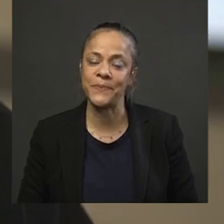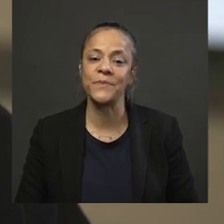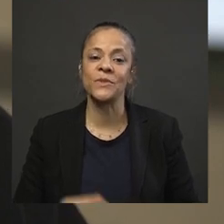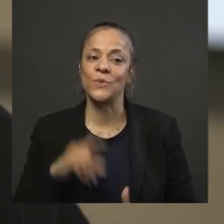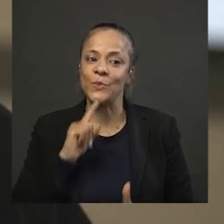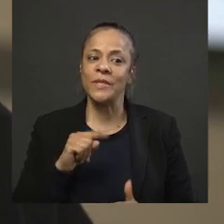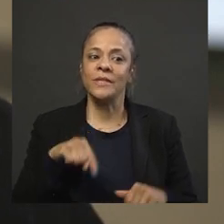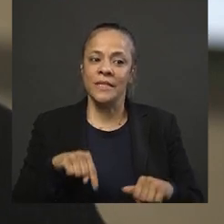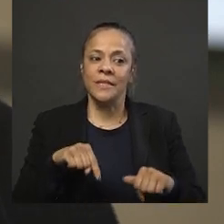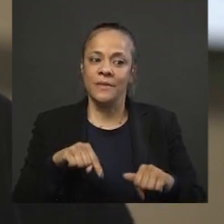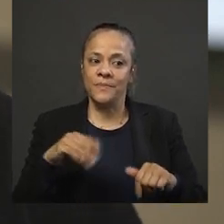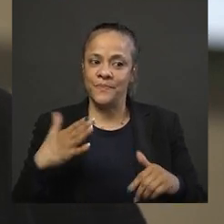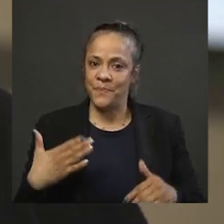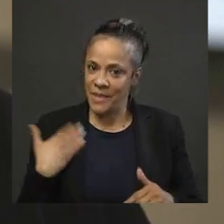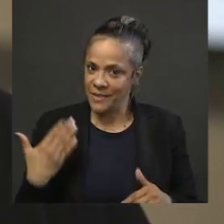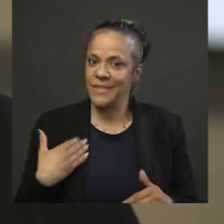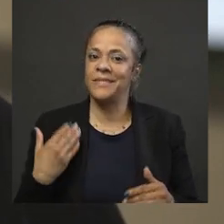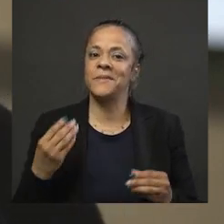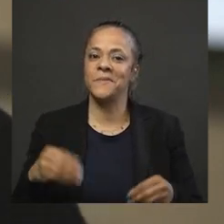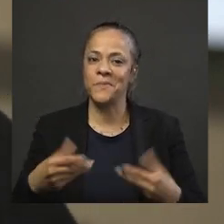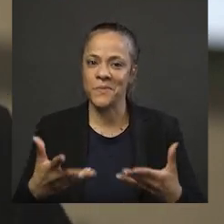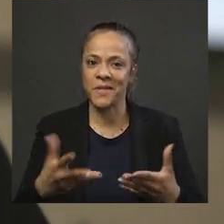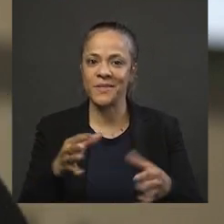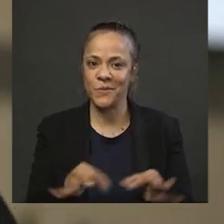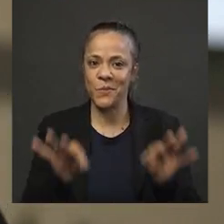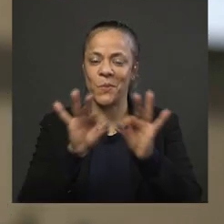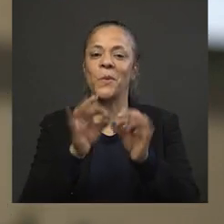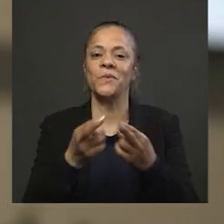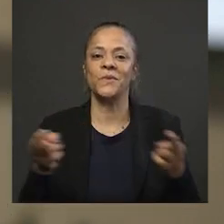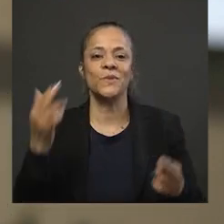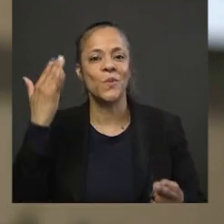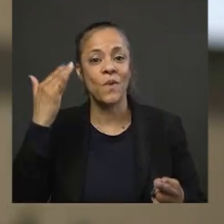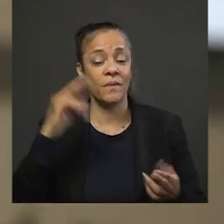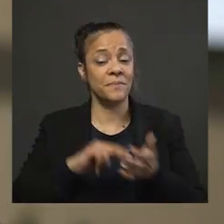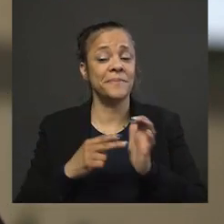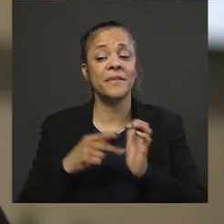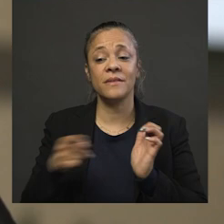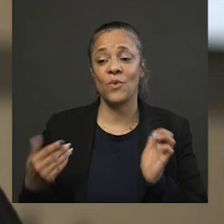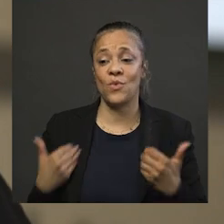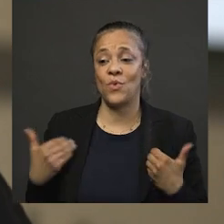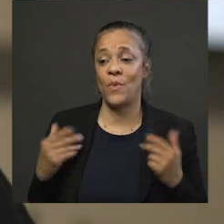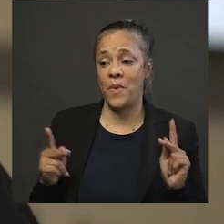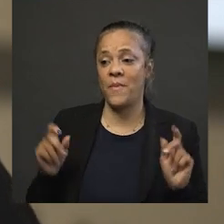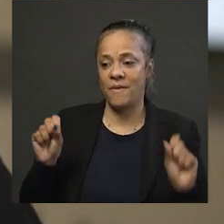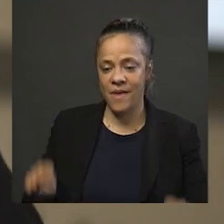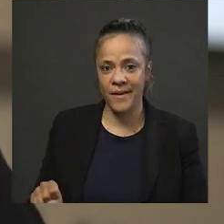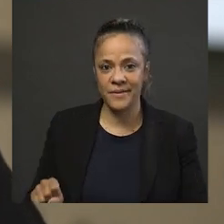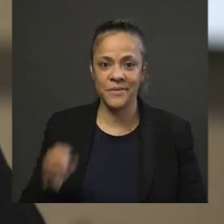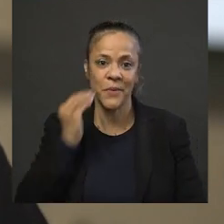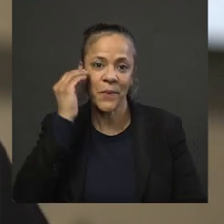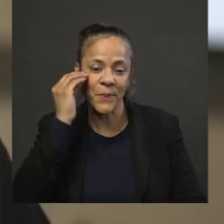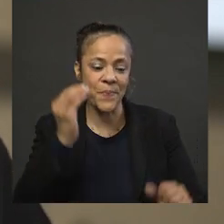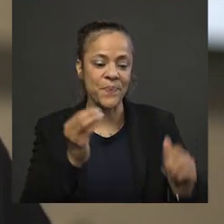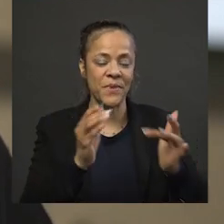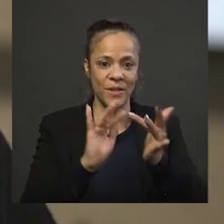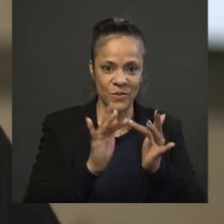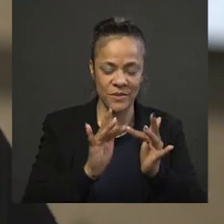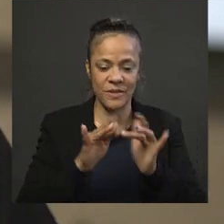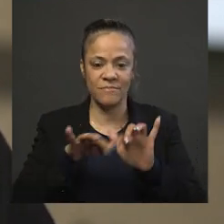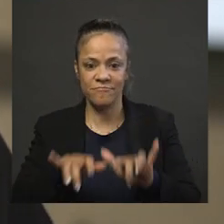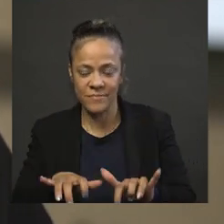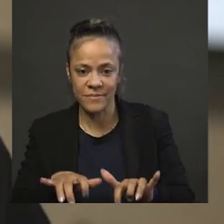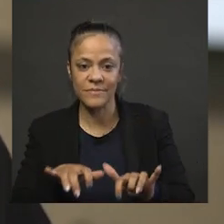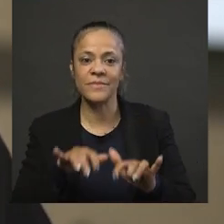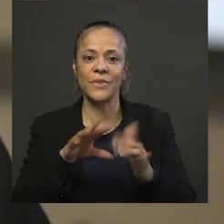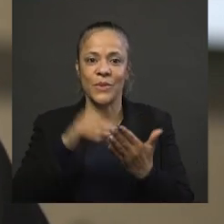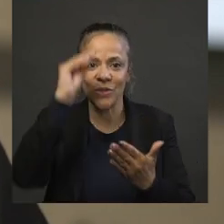to deliver this important resource to our residents. This means that young people are going to be able to study and learn and